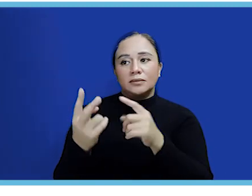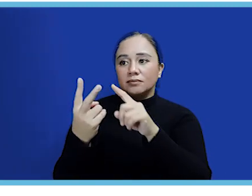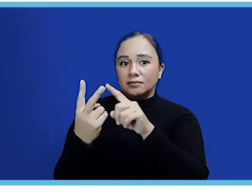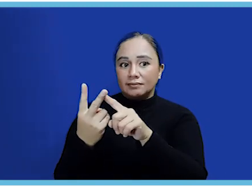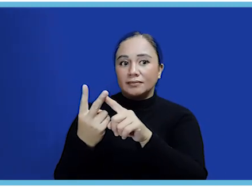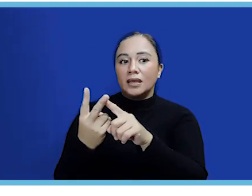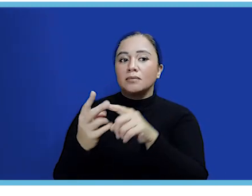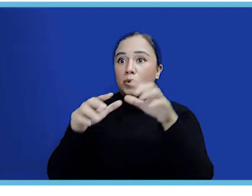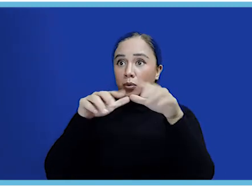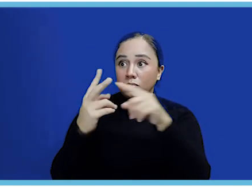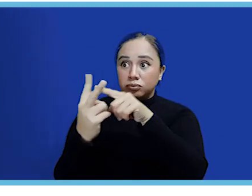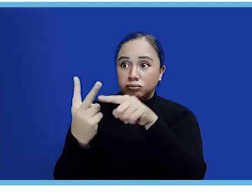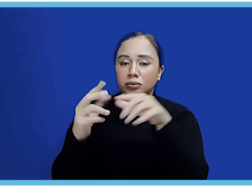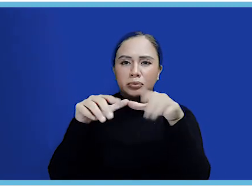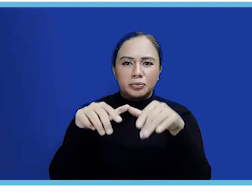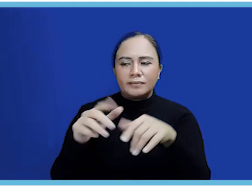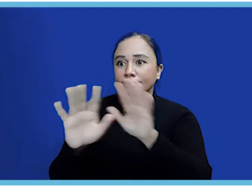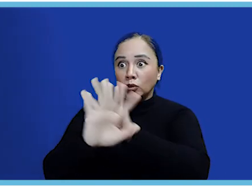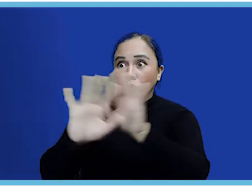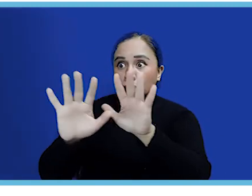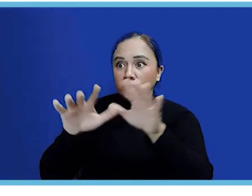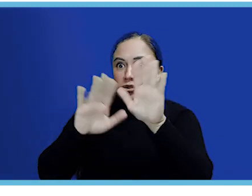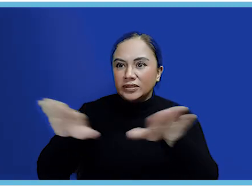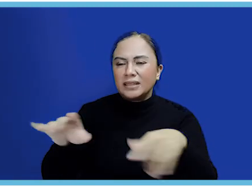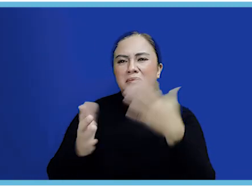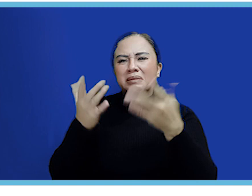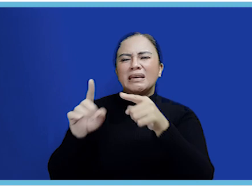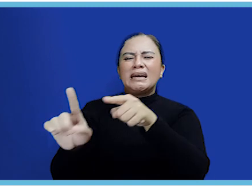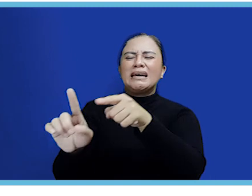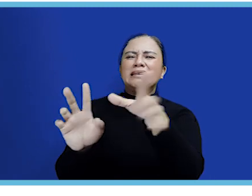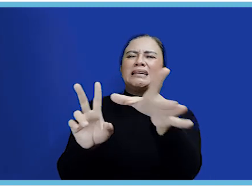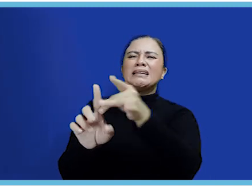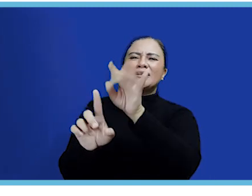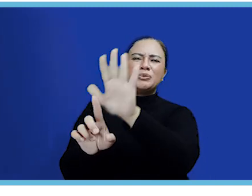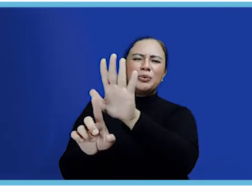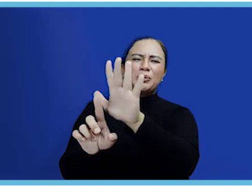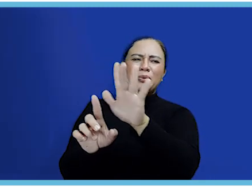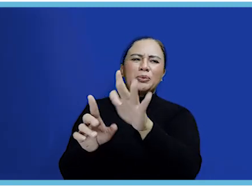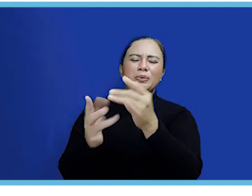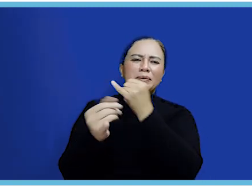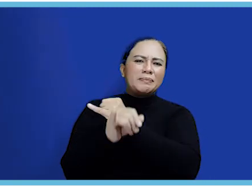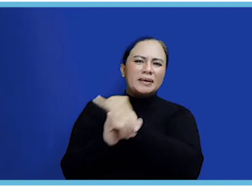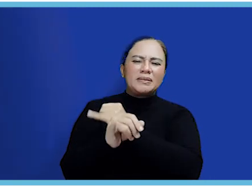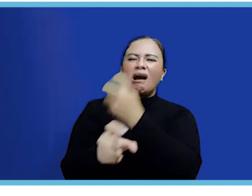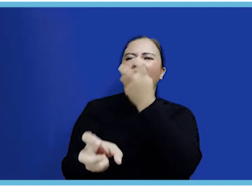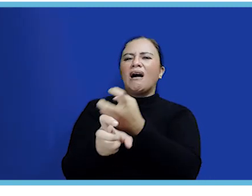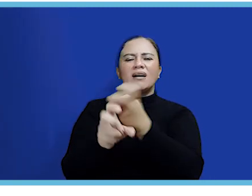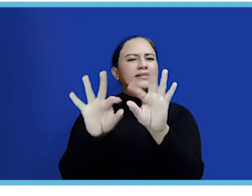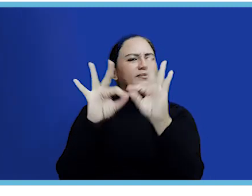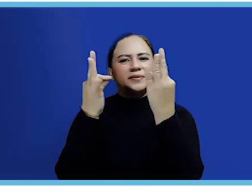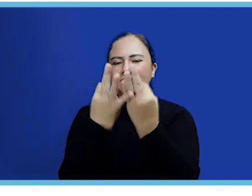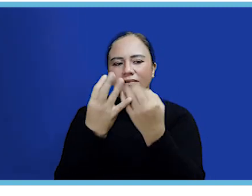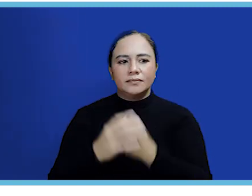A couple with disabilities is advised not to have children because they may inherit their impairment and life would be harder for